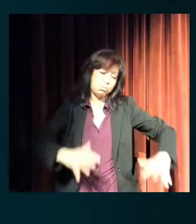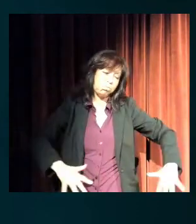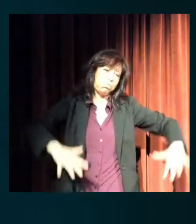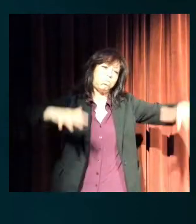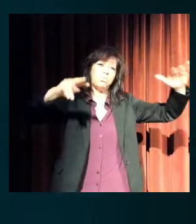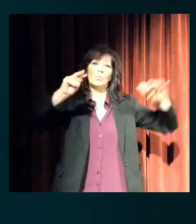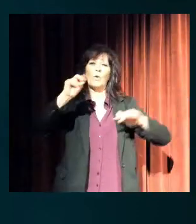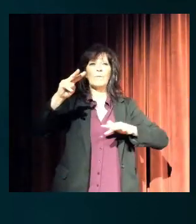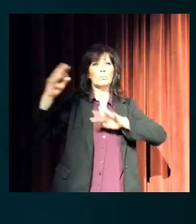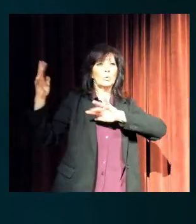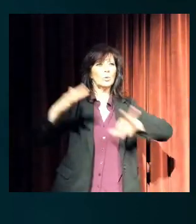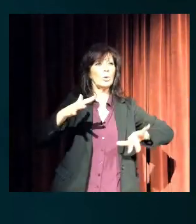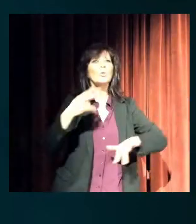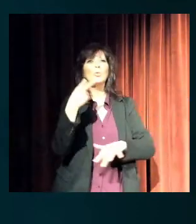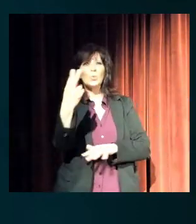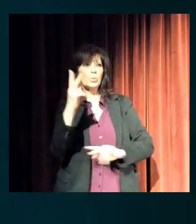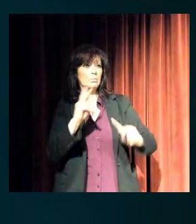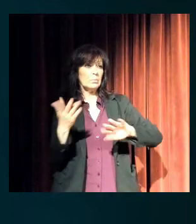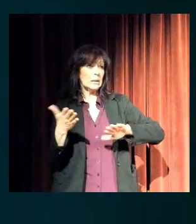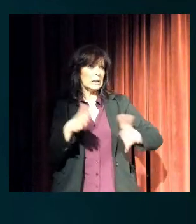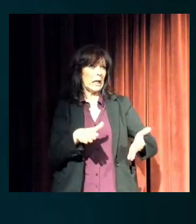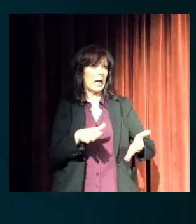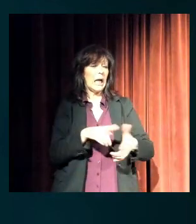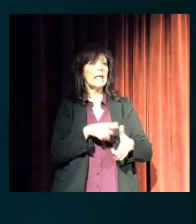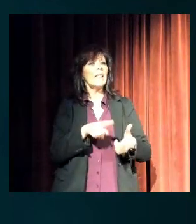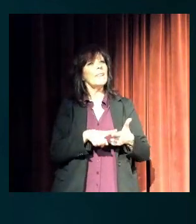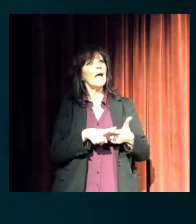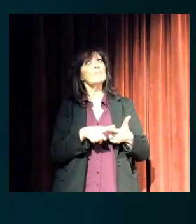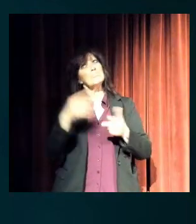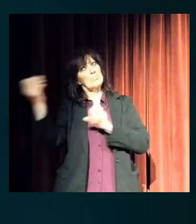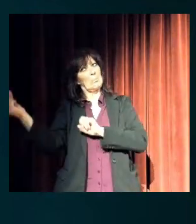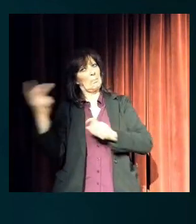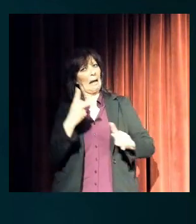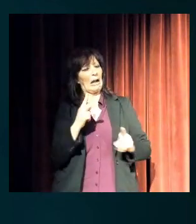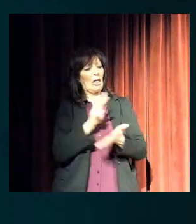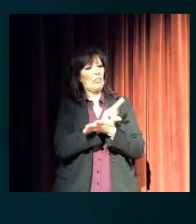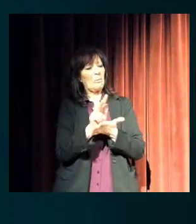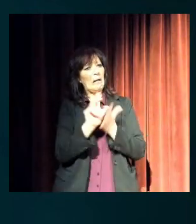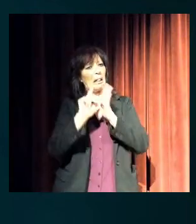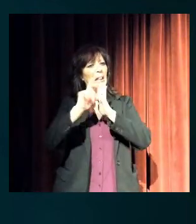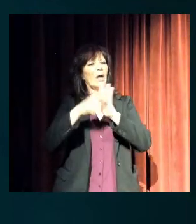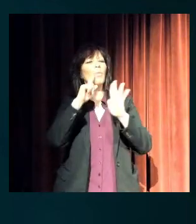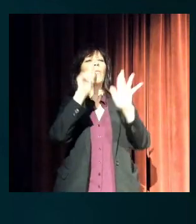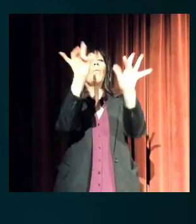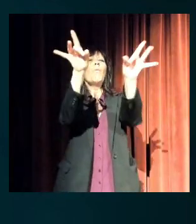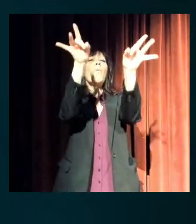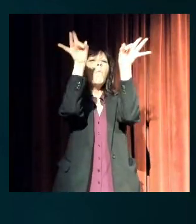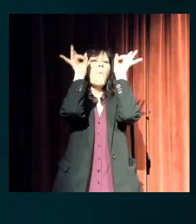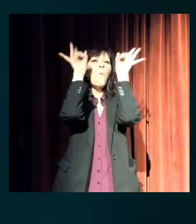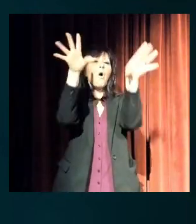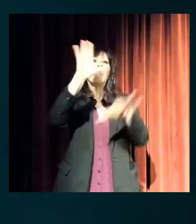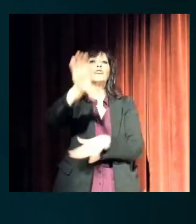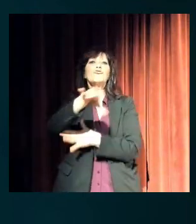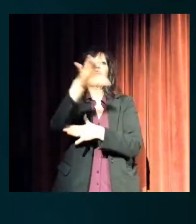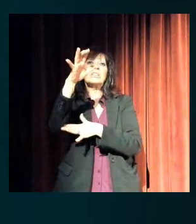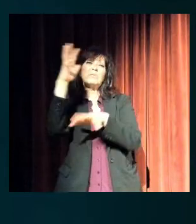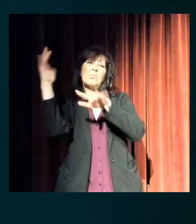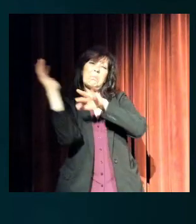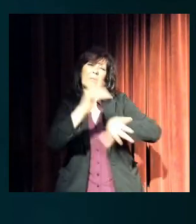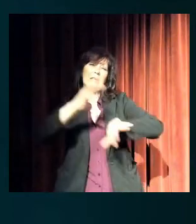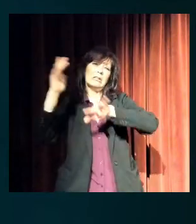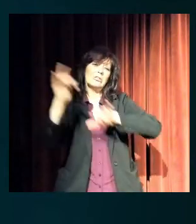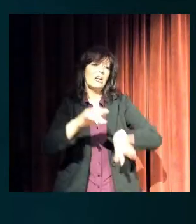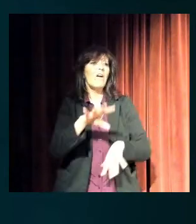storm that claimed the lives of 2 of our neighbors, and then returned 3 weeks later with a horrible record-setting Christmas blizzard that